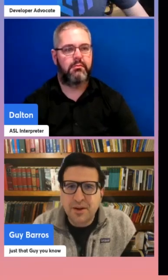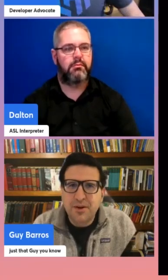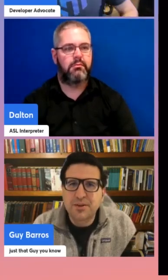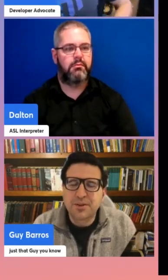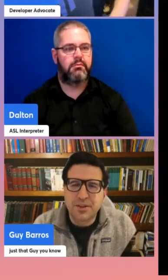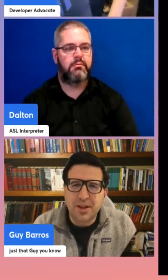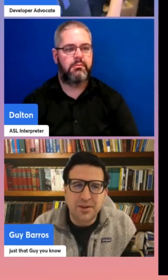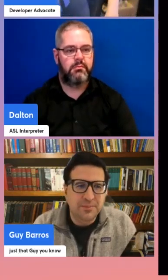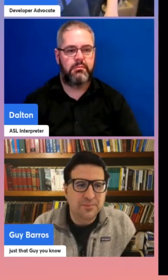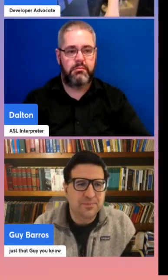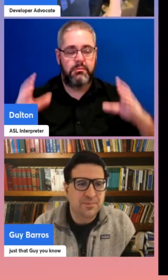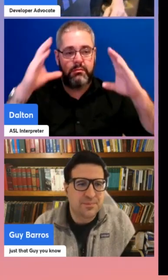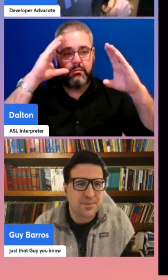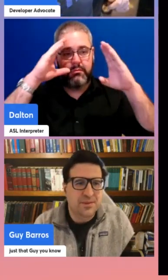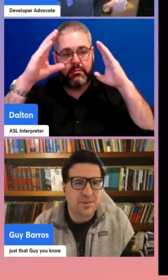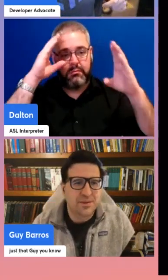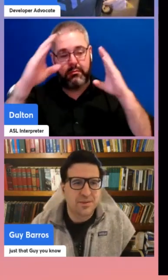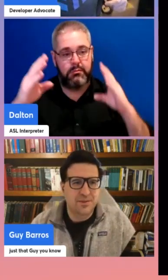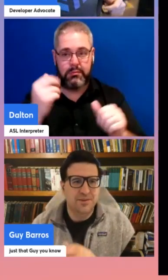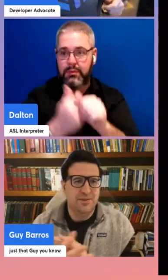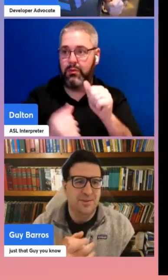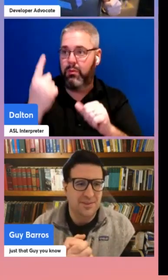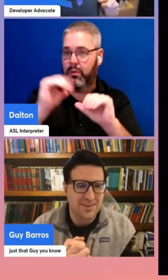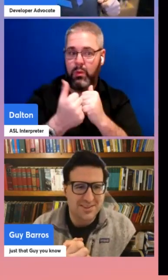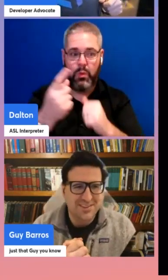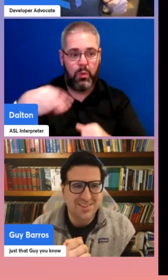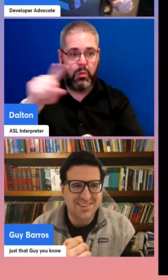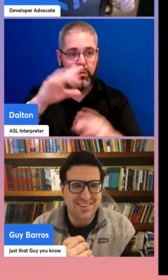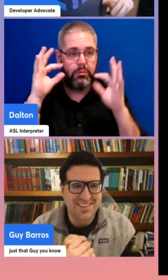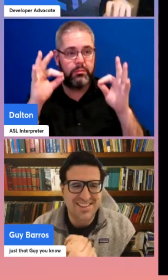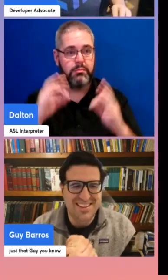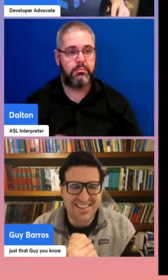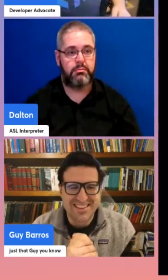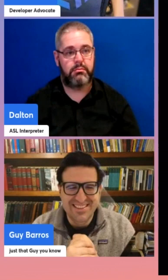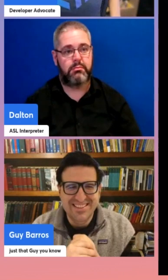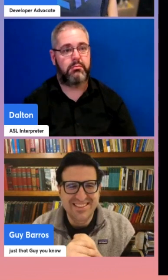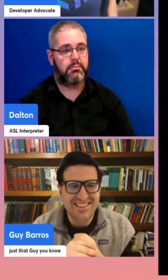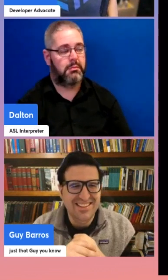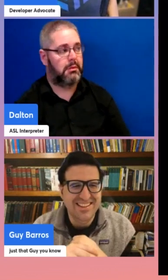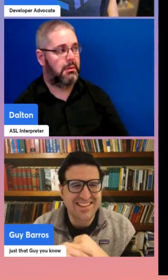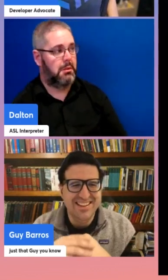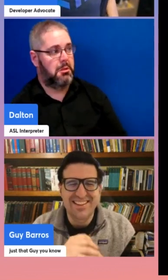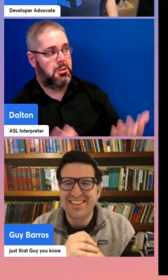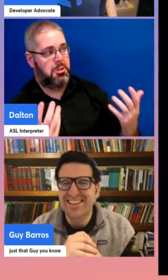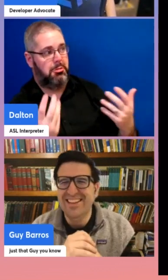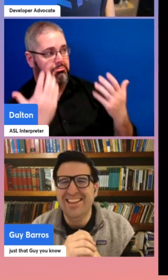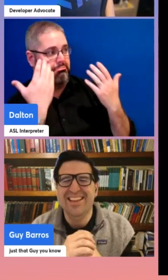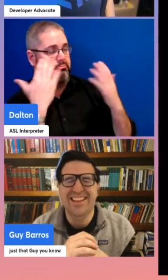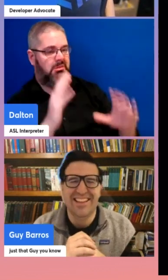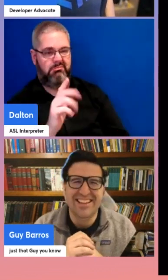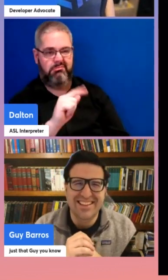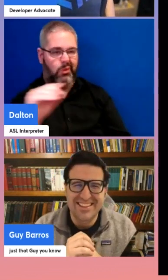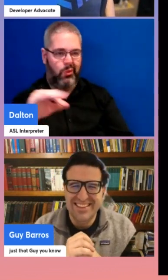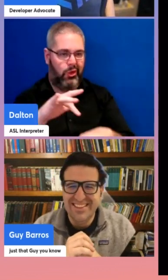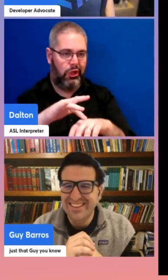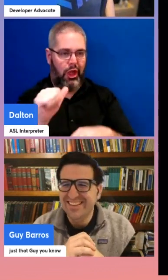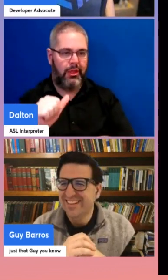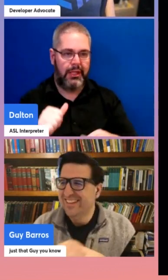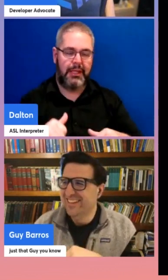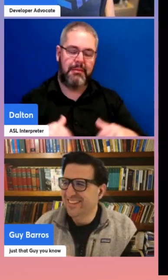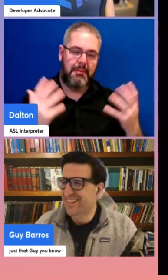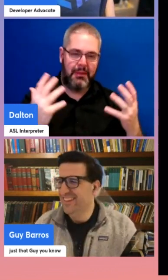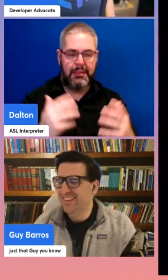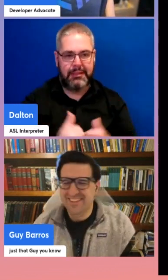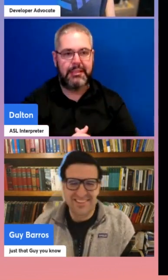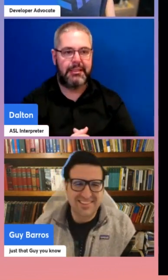Hey everyone, how are you doing today? I don't know, Guy, because it is just a little bit too early. But